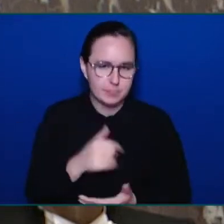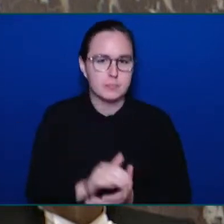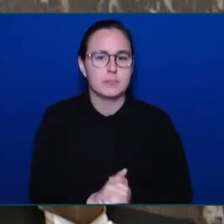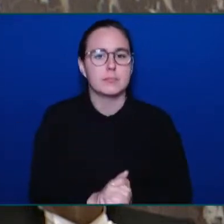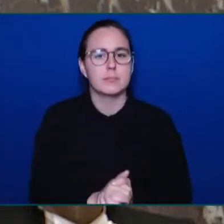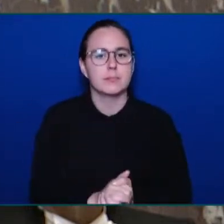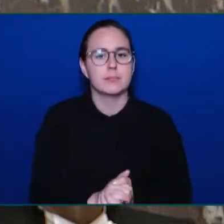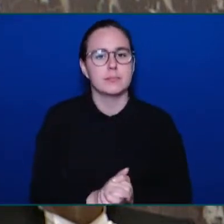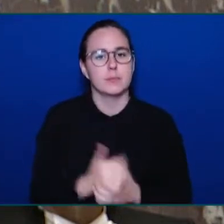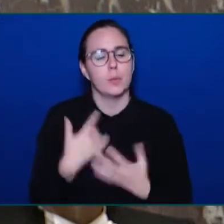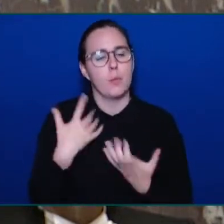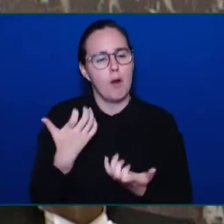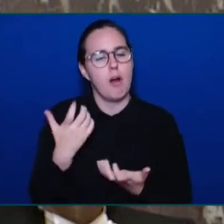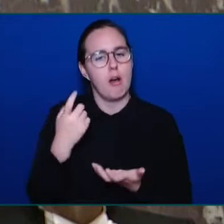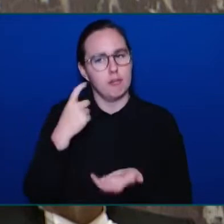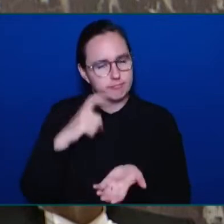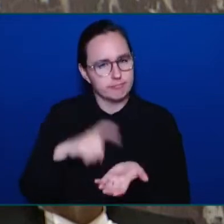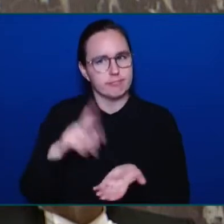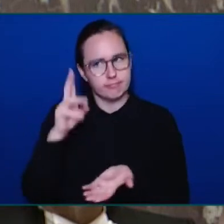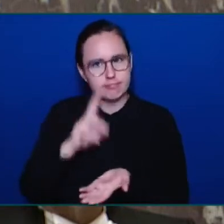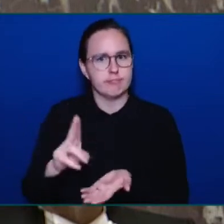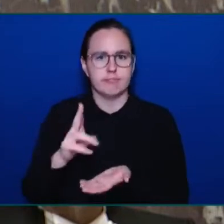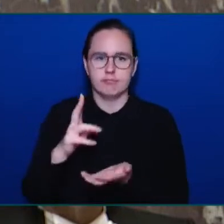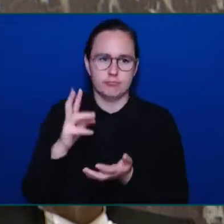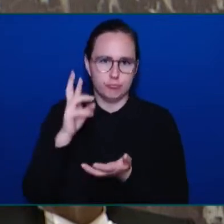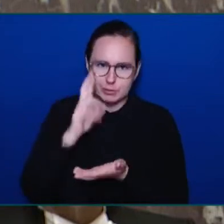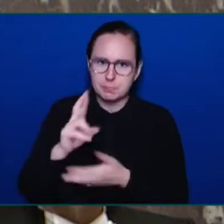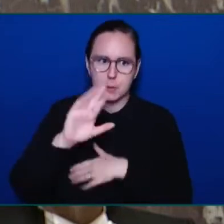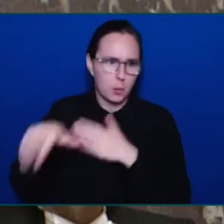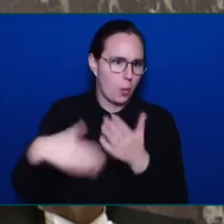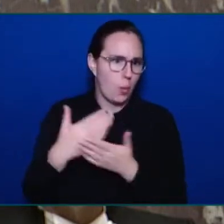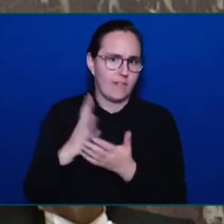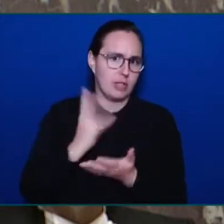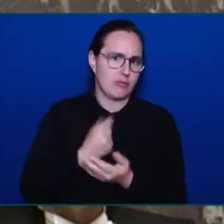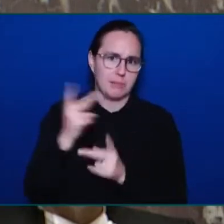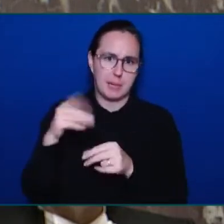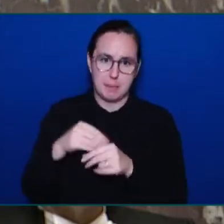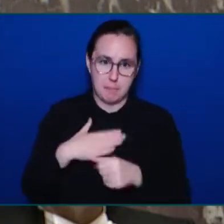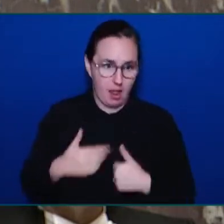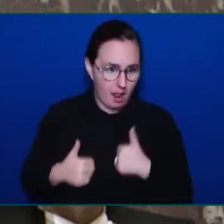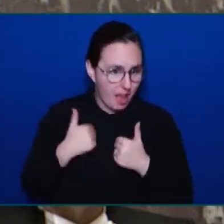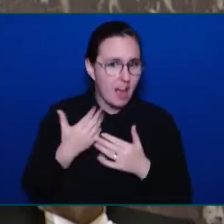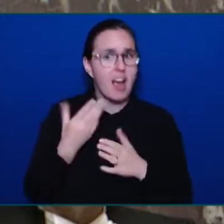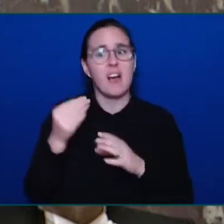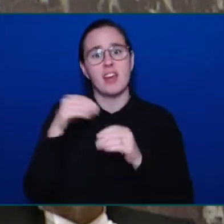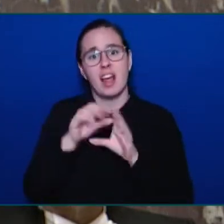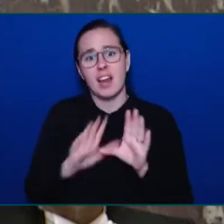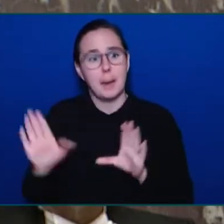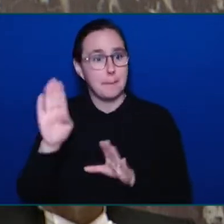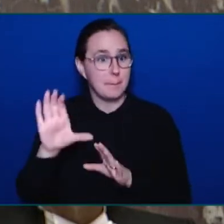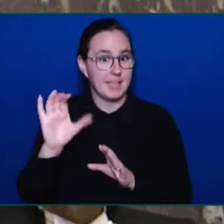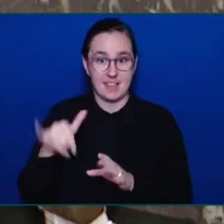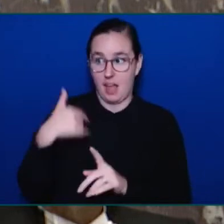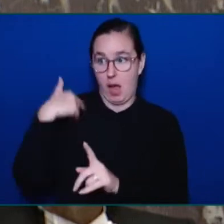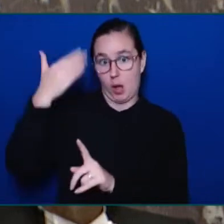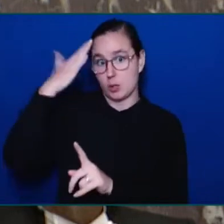BC that I don't know. So anyways, today I just wanted to stand up and I wanted to talk